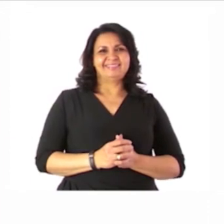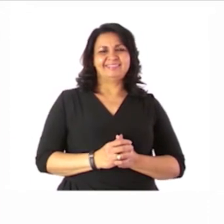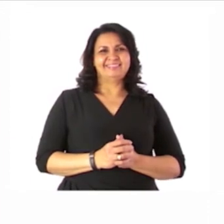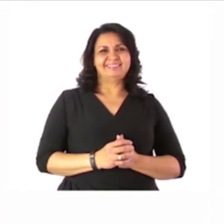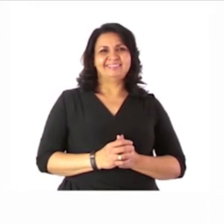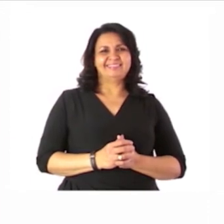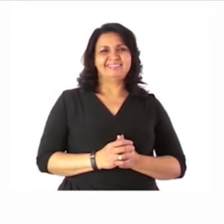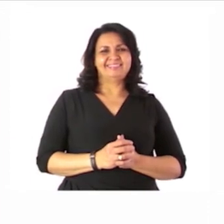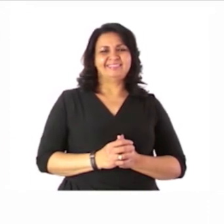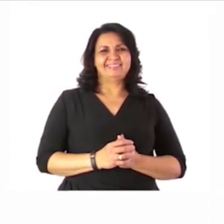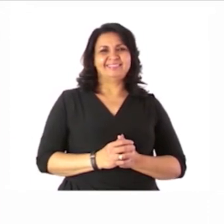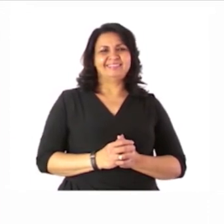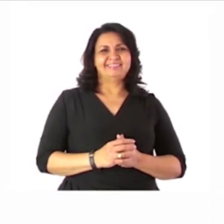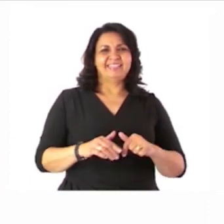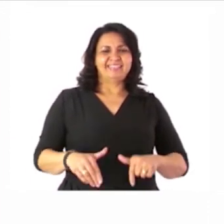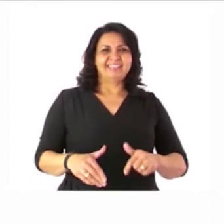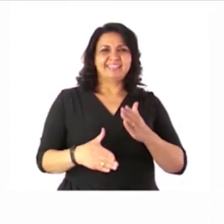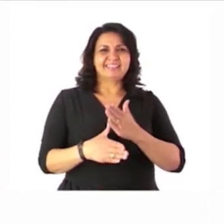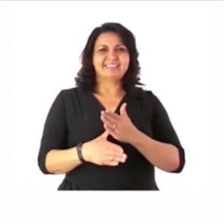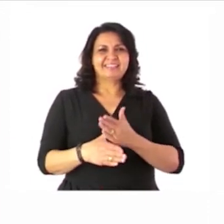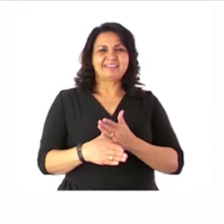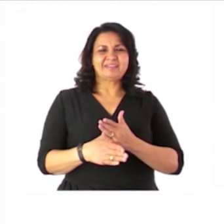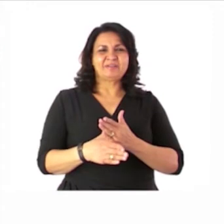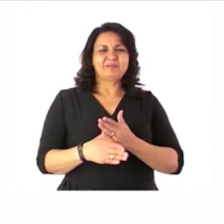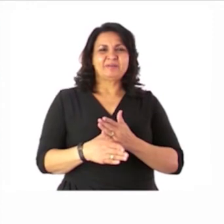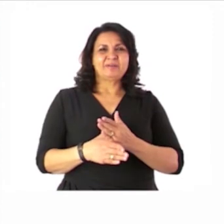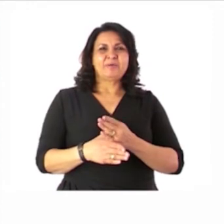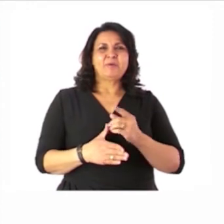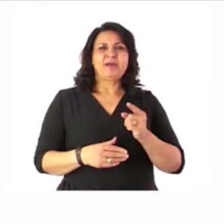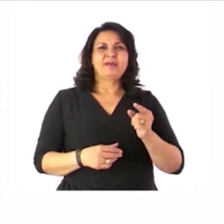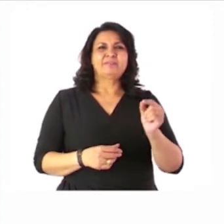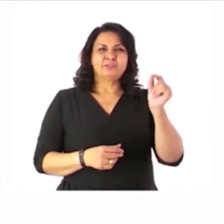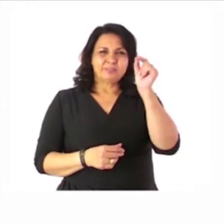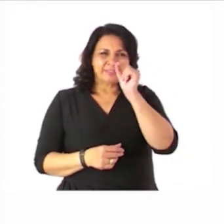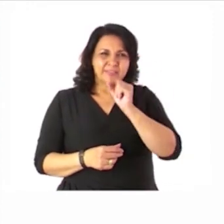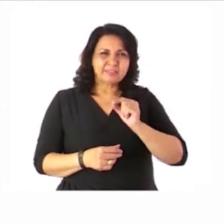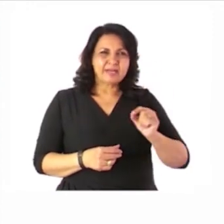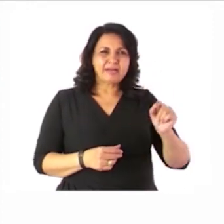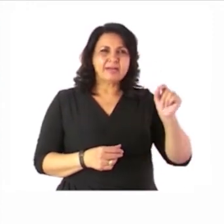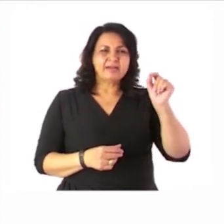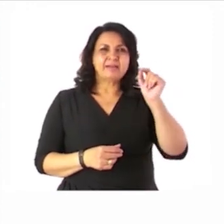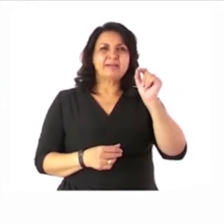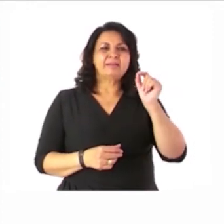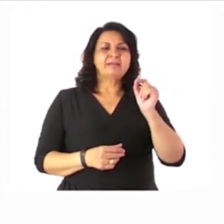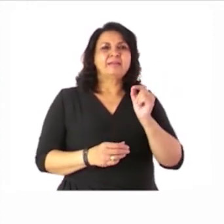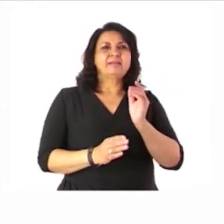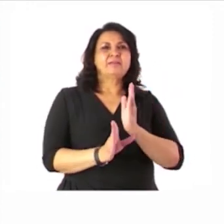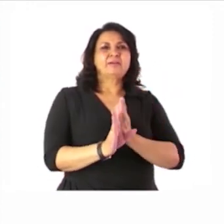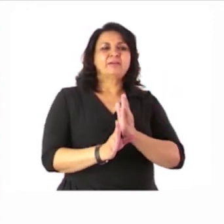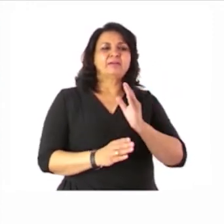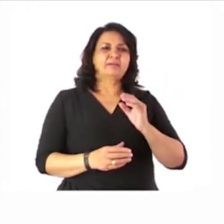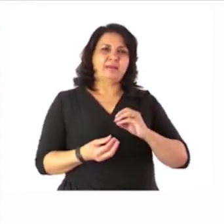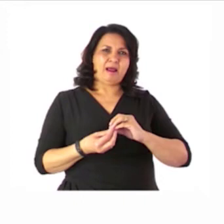pictures. This exercise says we have to circle the correct number. If you